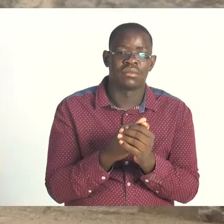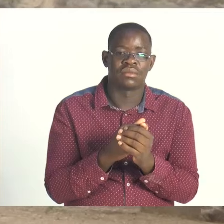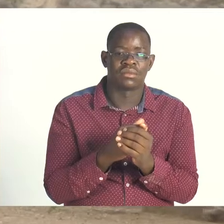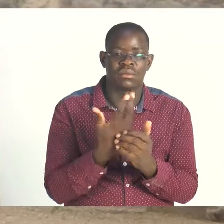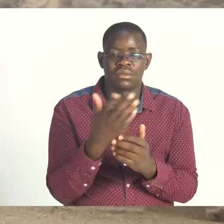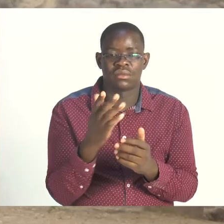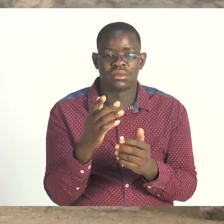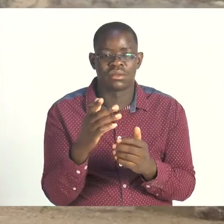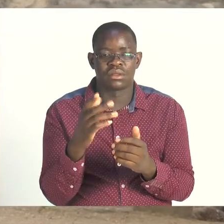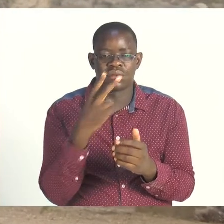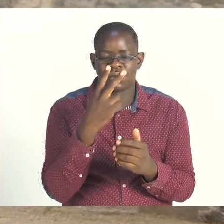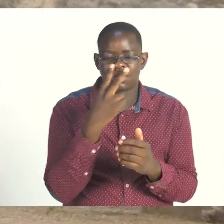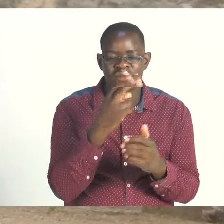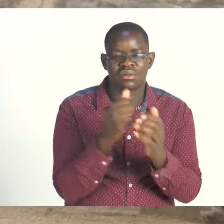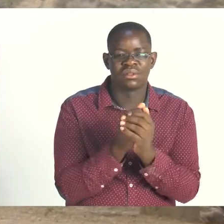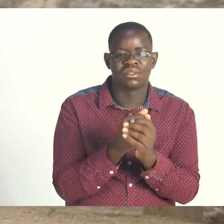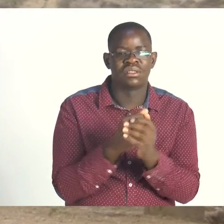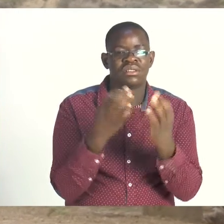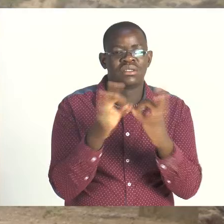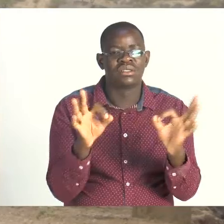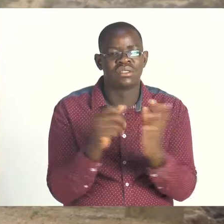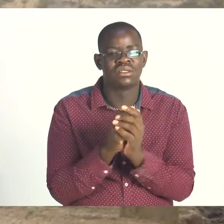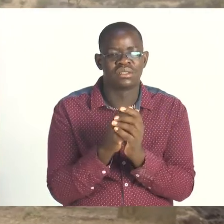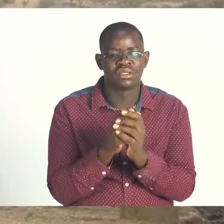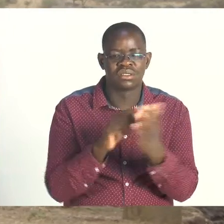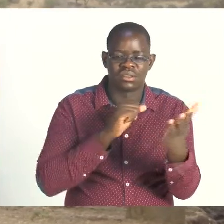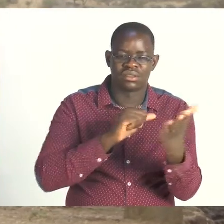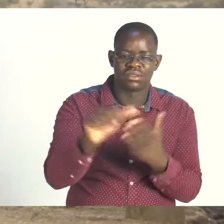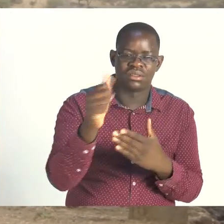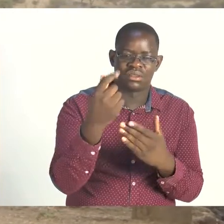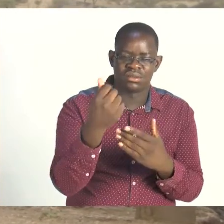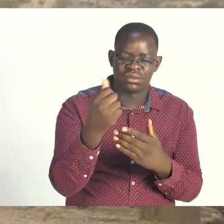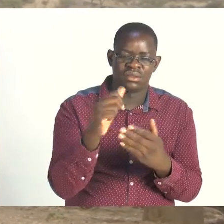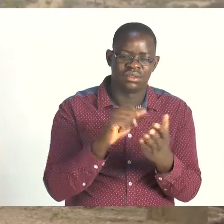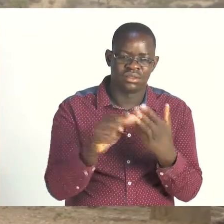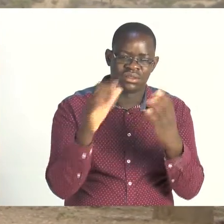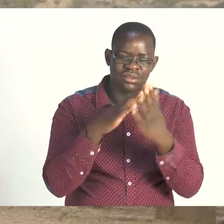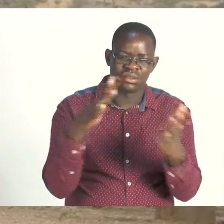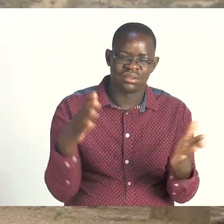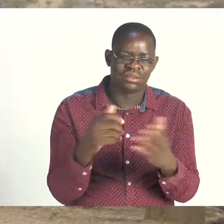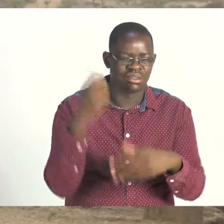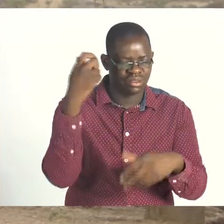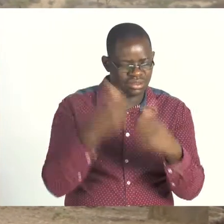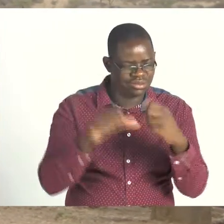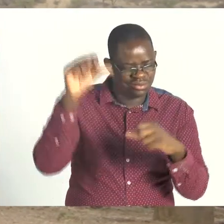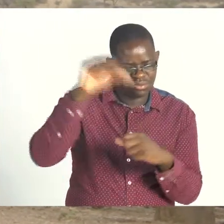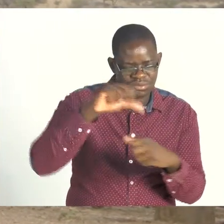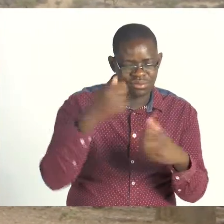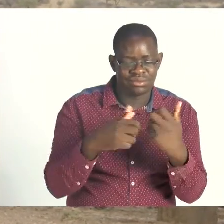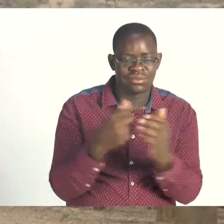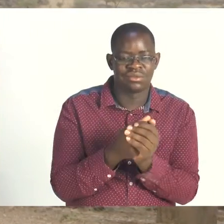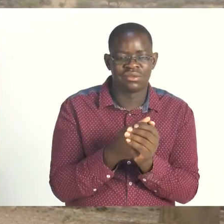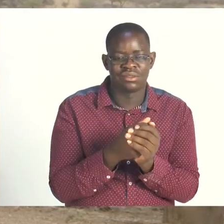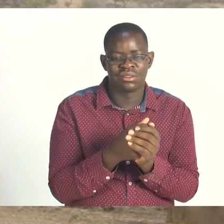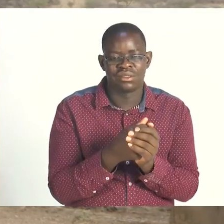all these cows around this village for free, and I paid a lot of money for it. It is a huge disadvantage. All